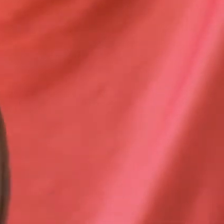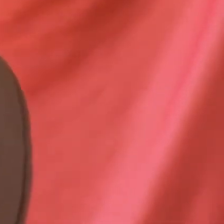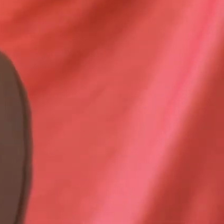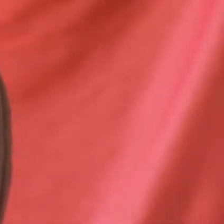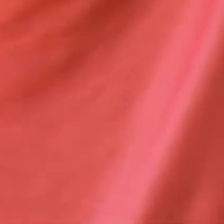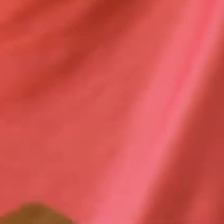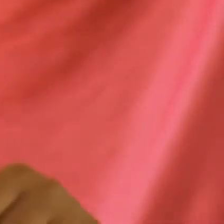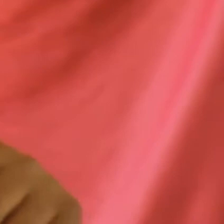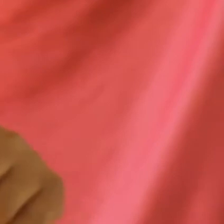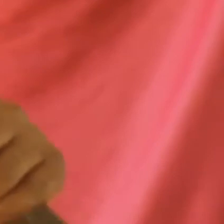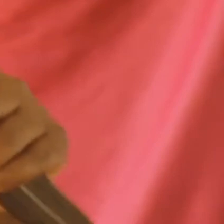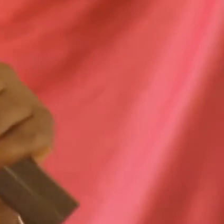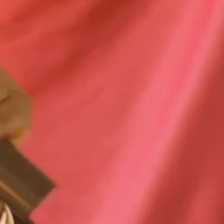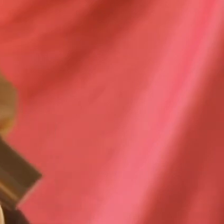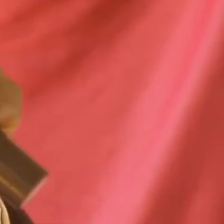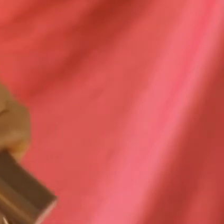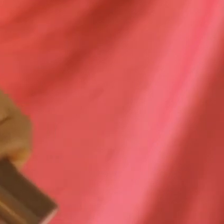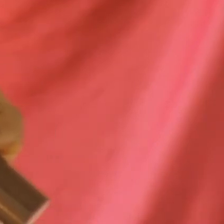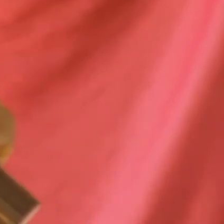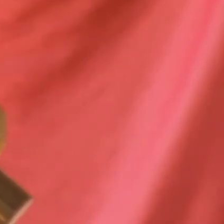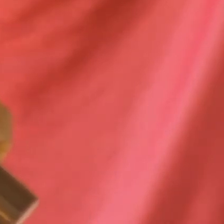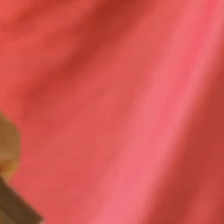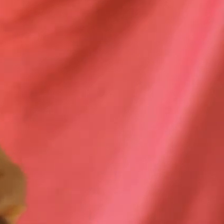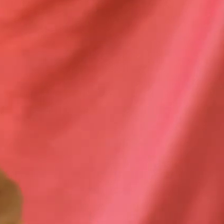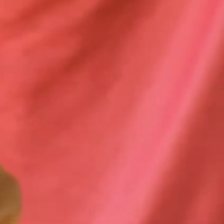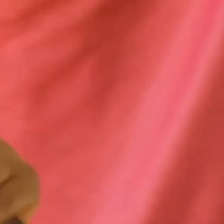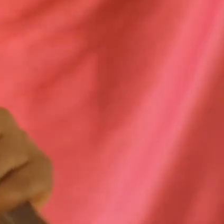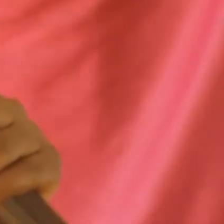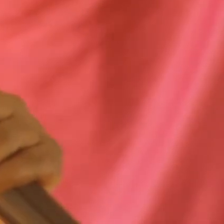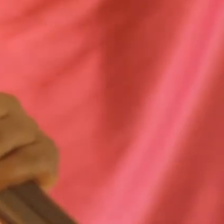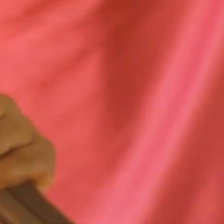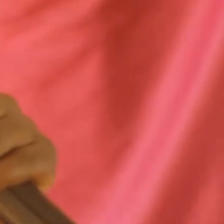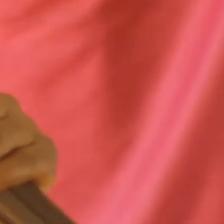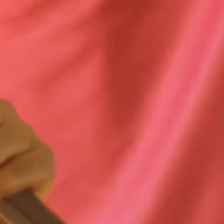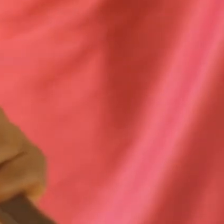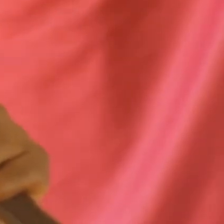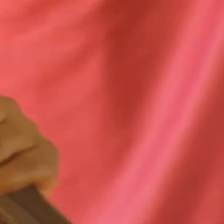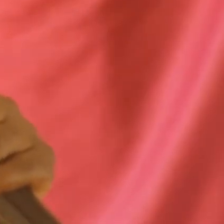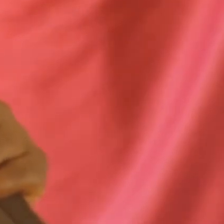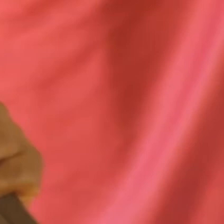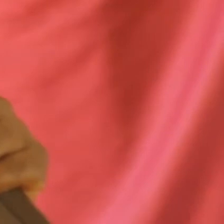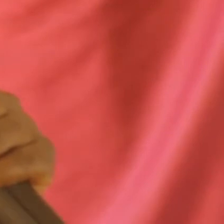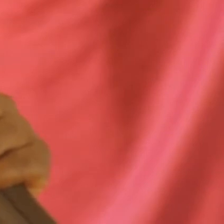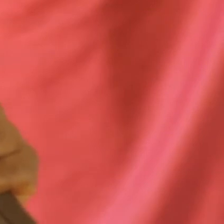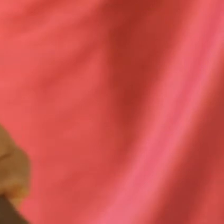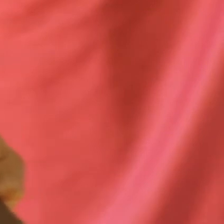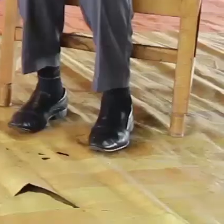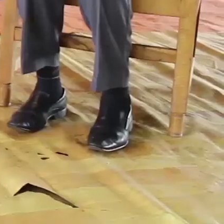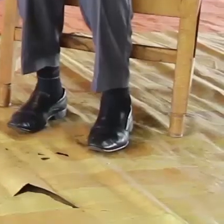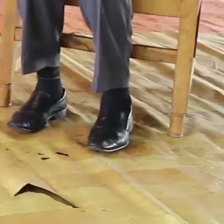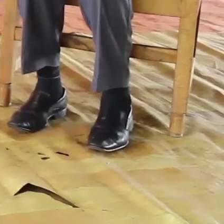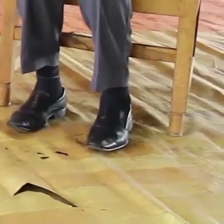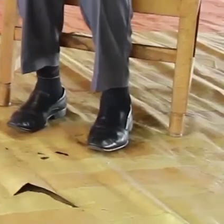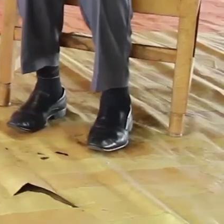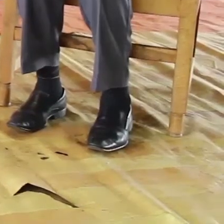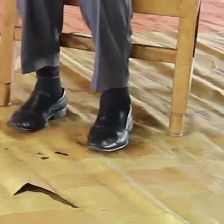we are living at the end times. The next time scale that is given is the second advent of Jesus